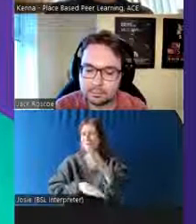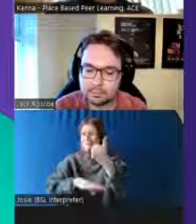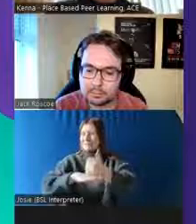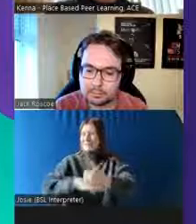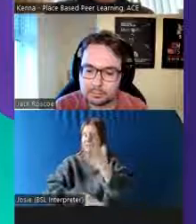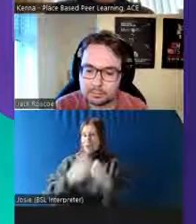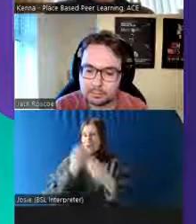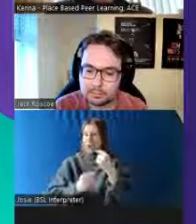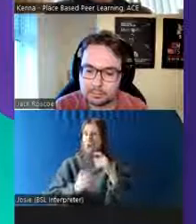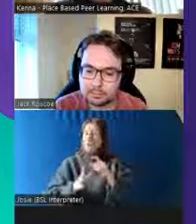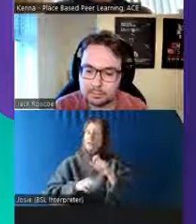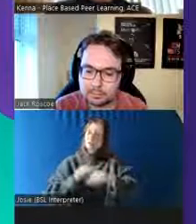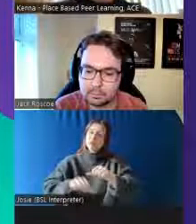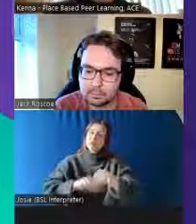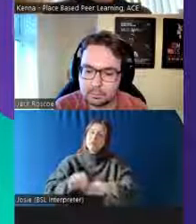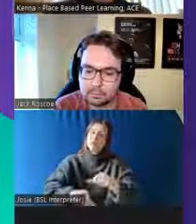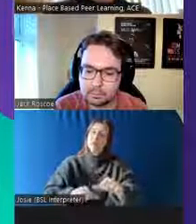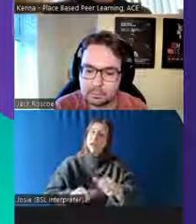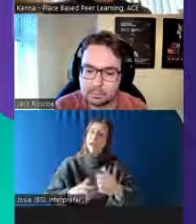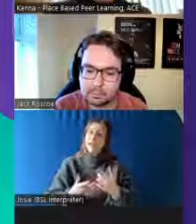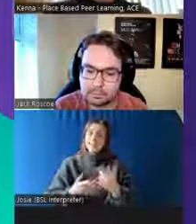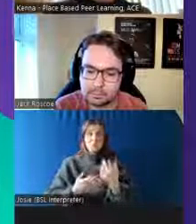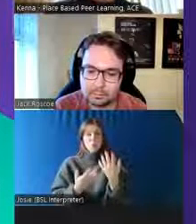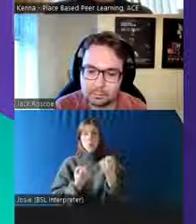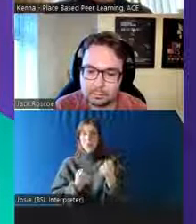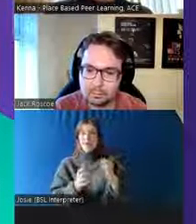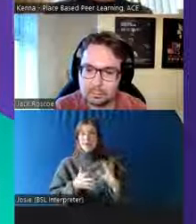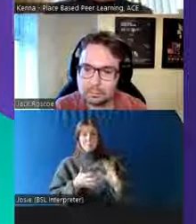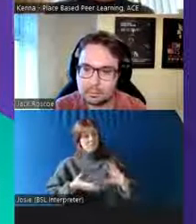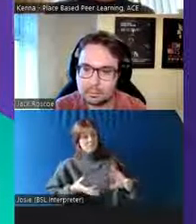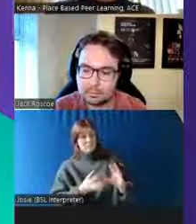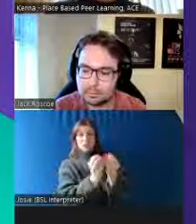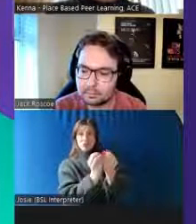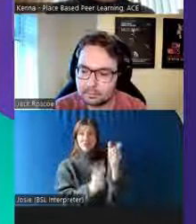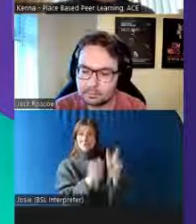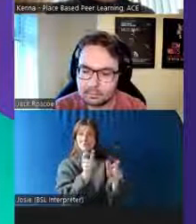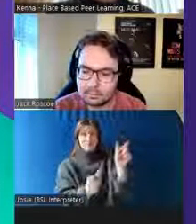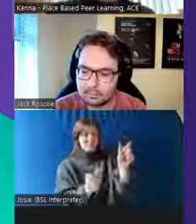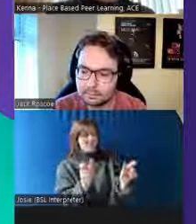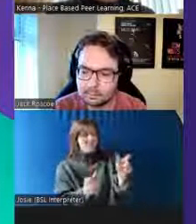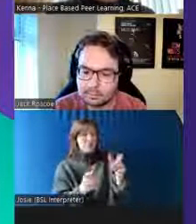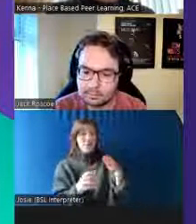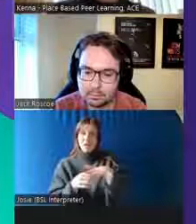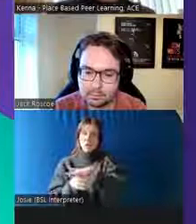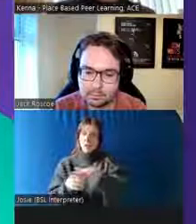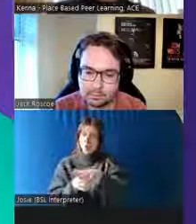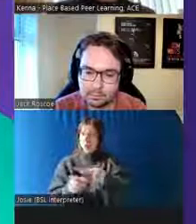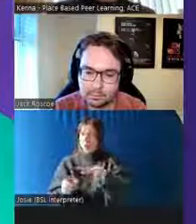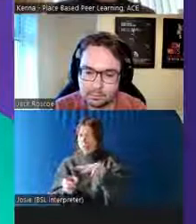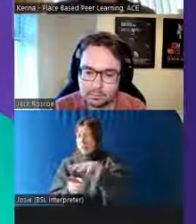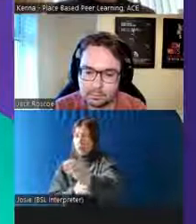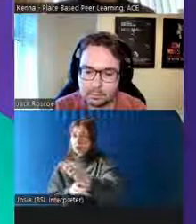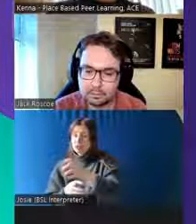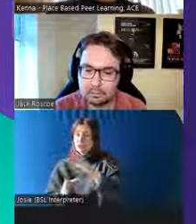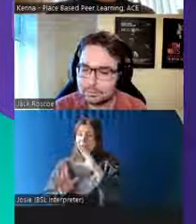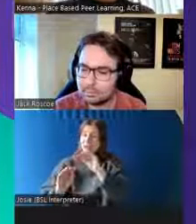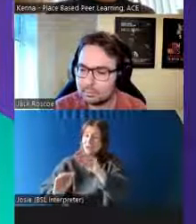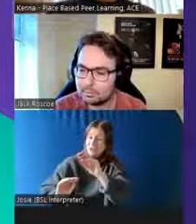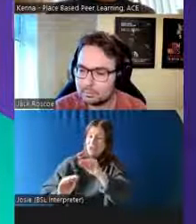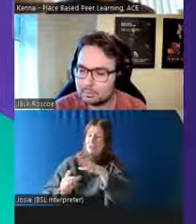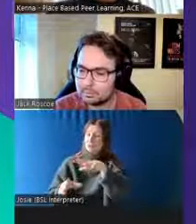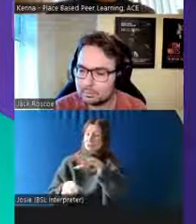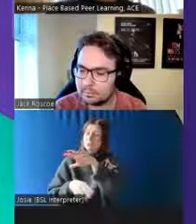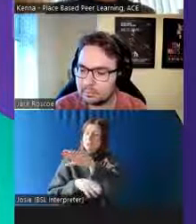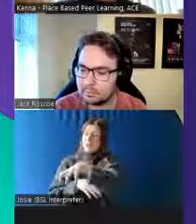with representatives from Creative People and Places, local cultural education partnerships, and cultural